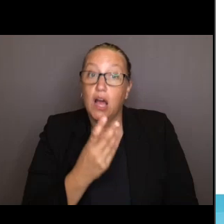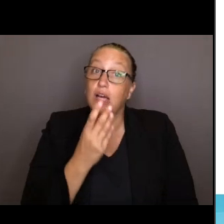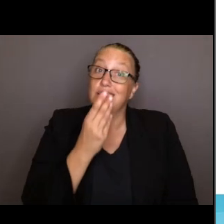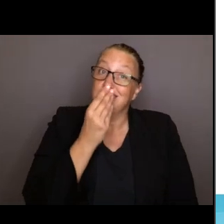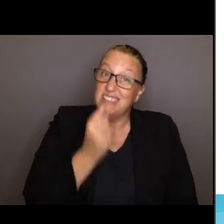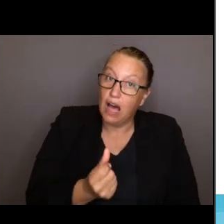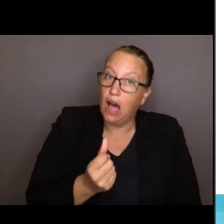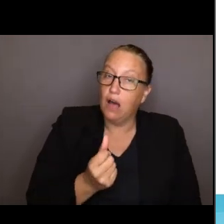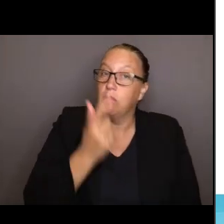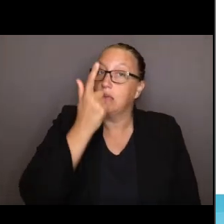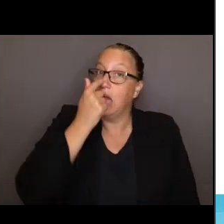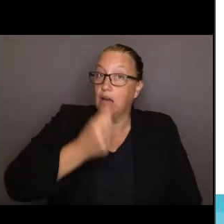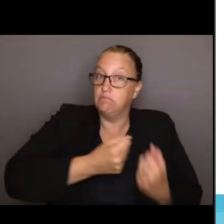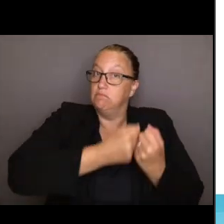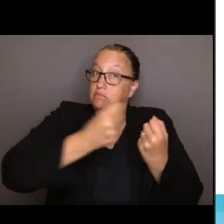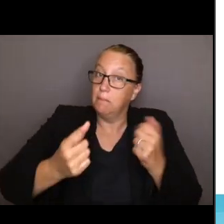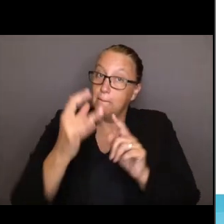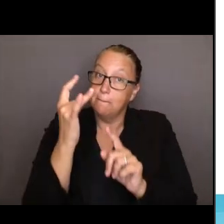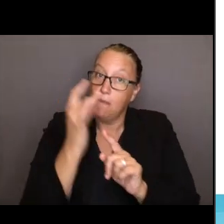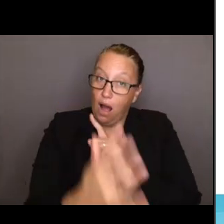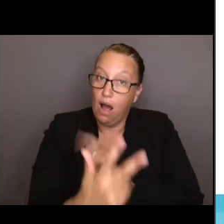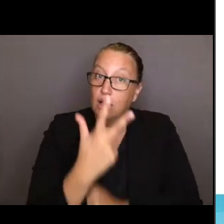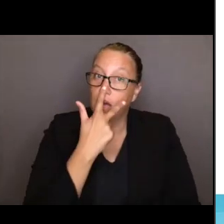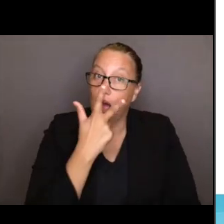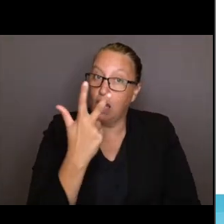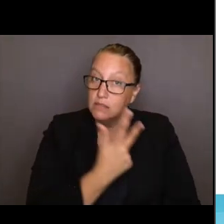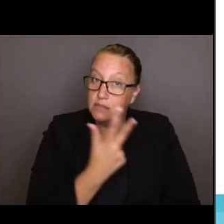webinar. But it does not